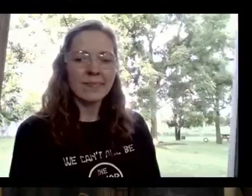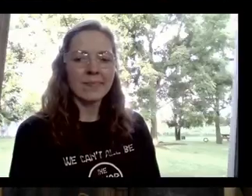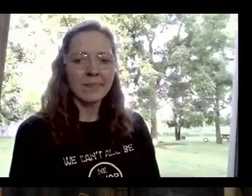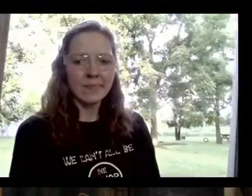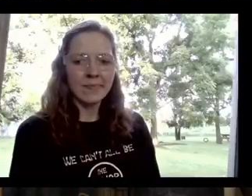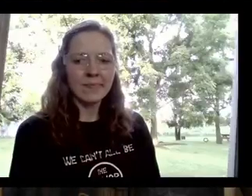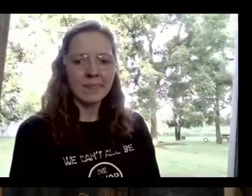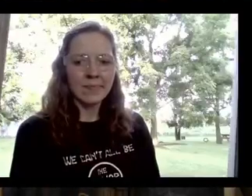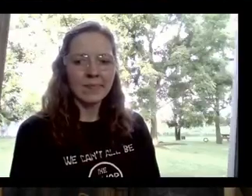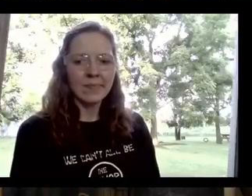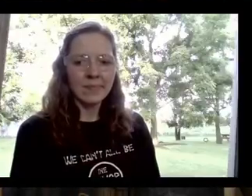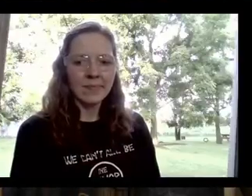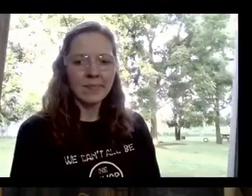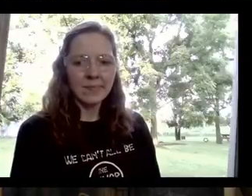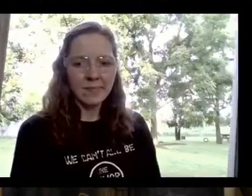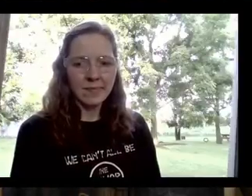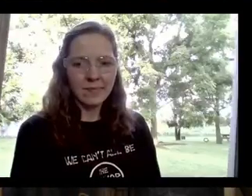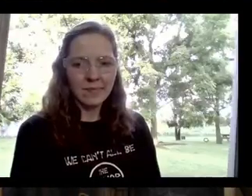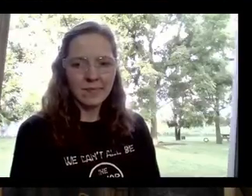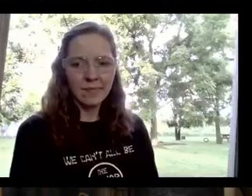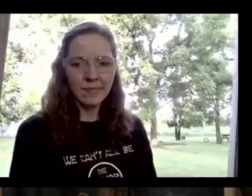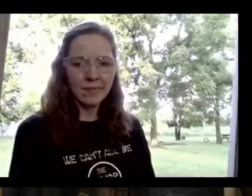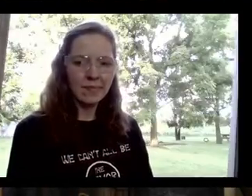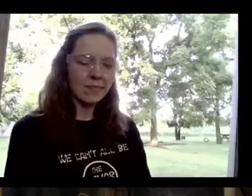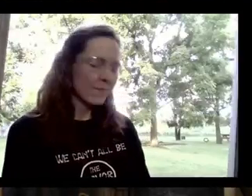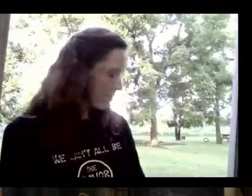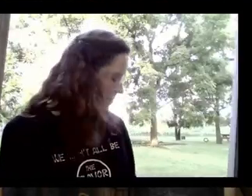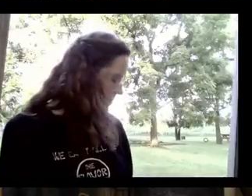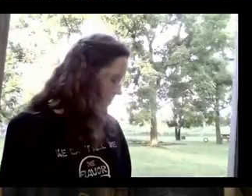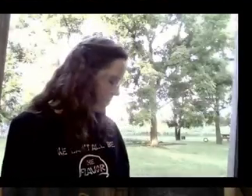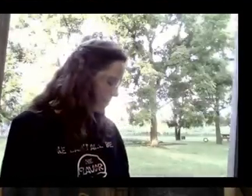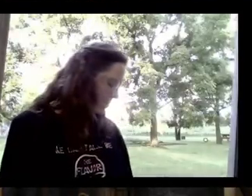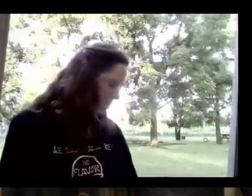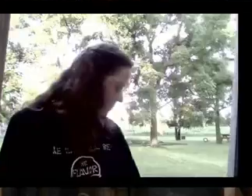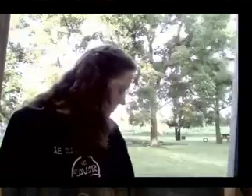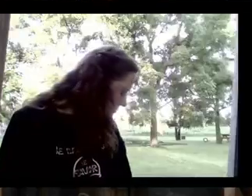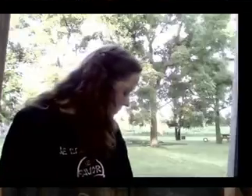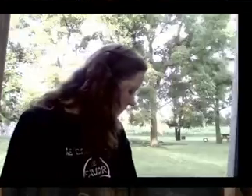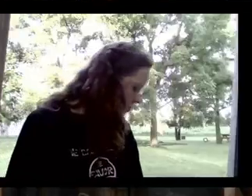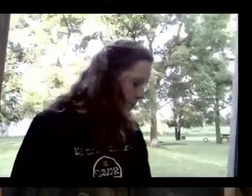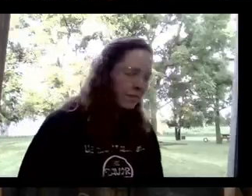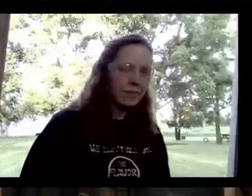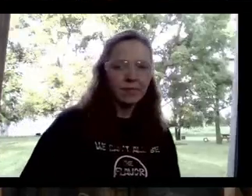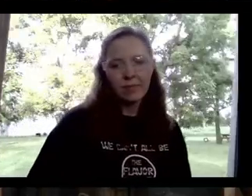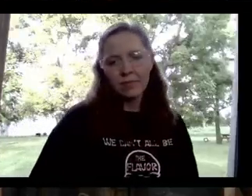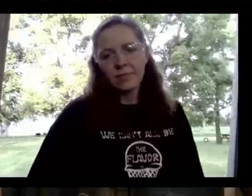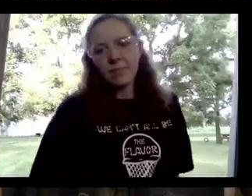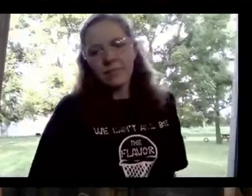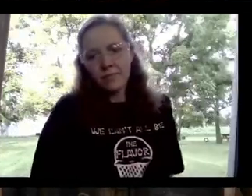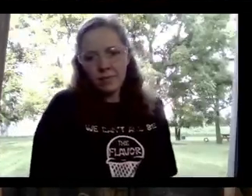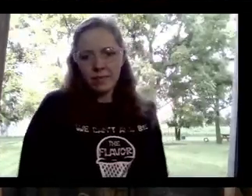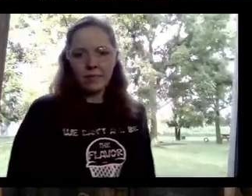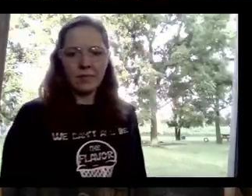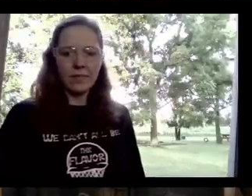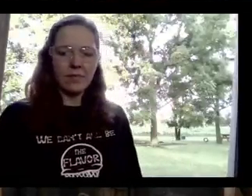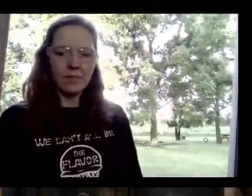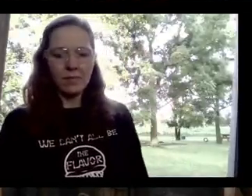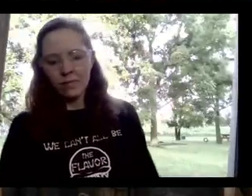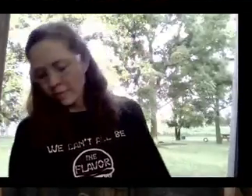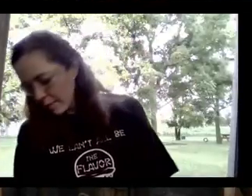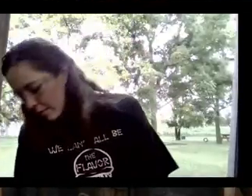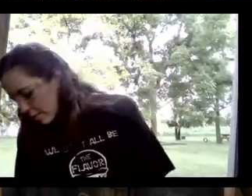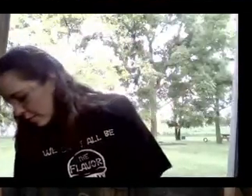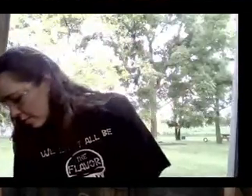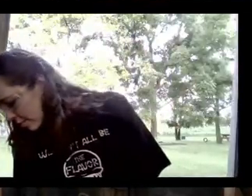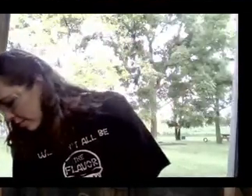So with that being said, wrought iron just forge welds so nice. It just forge welds so nice. And you know, you